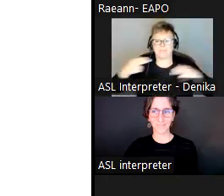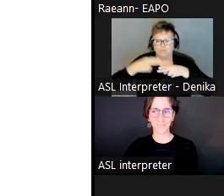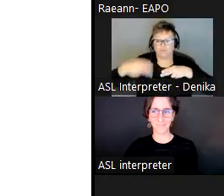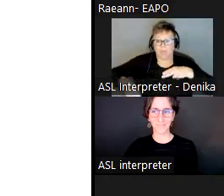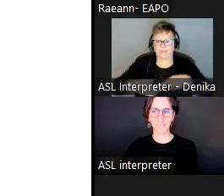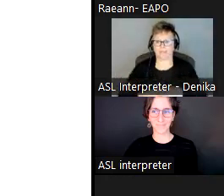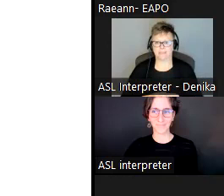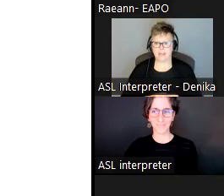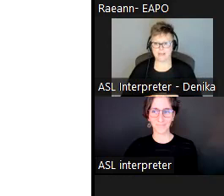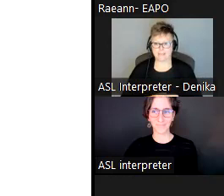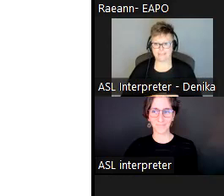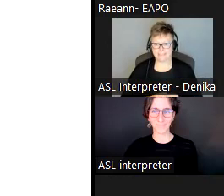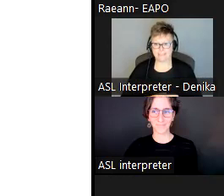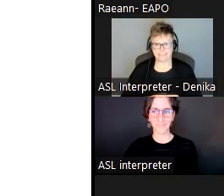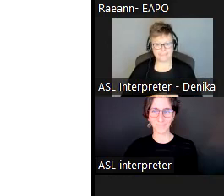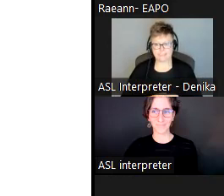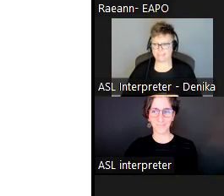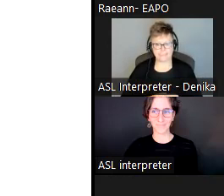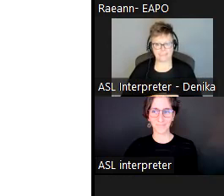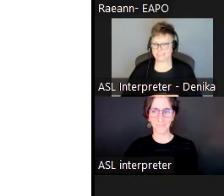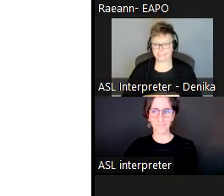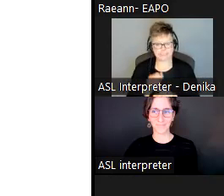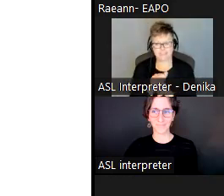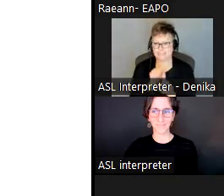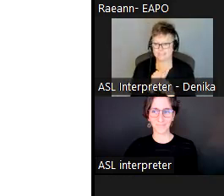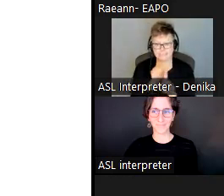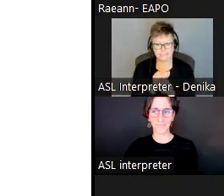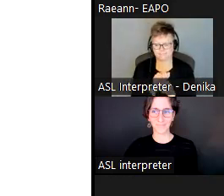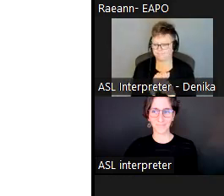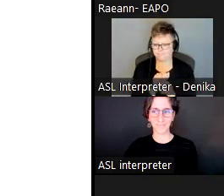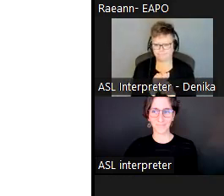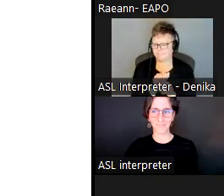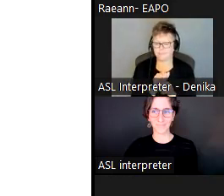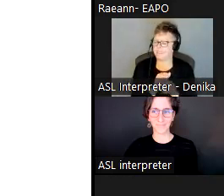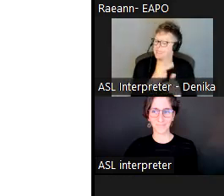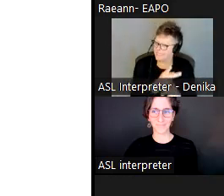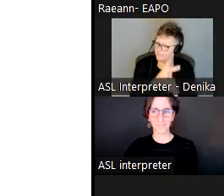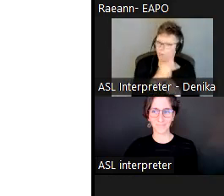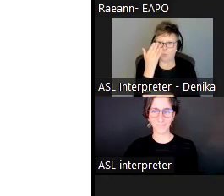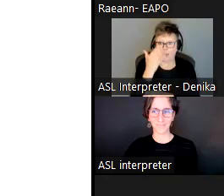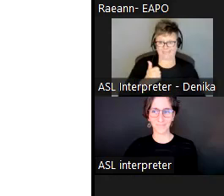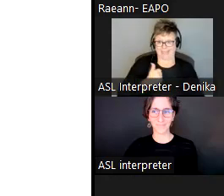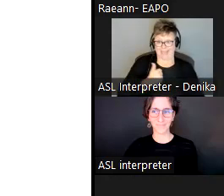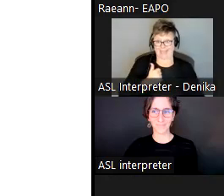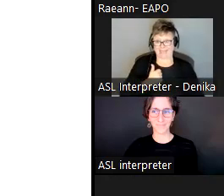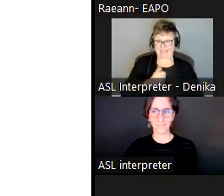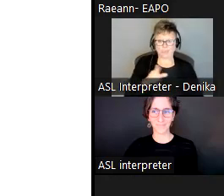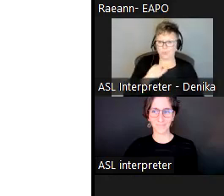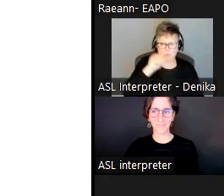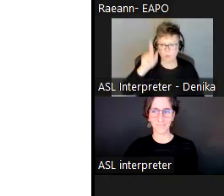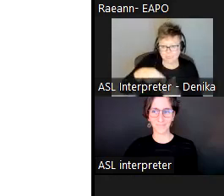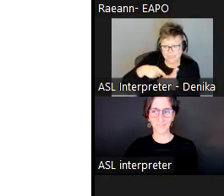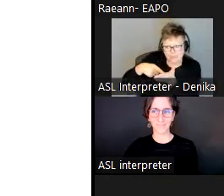So be very cautious of winnings because in Canada, you are not to pay any advance fees